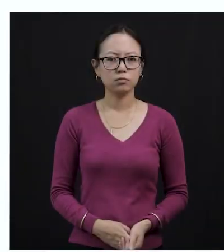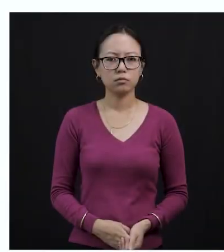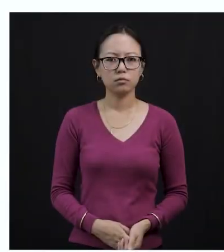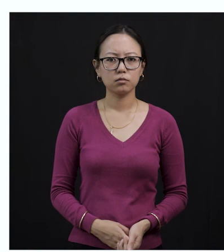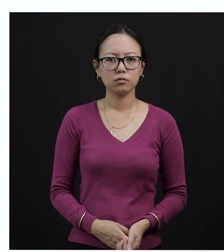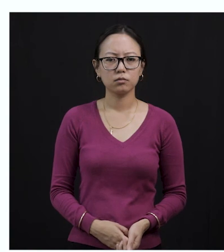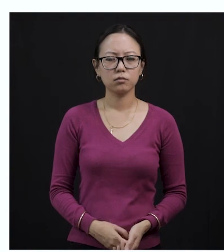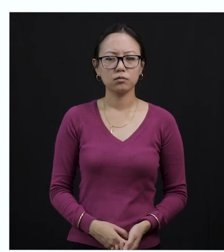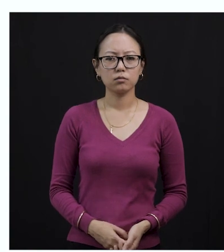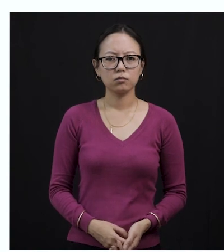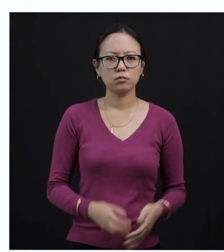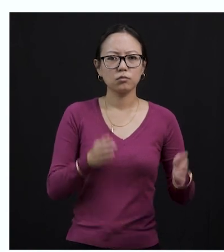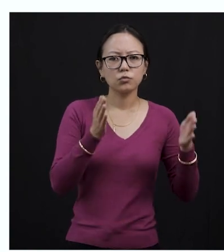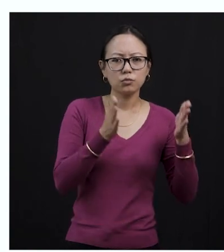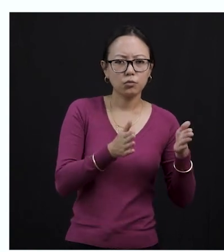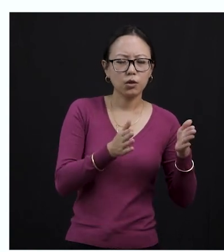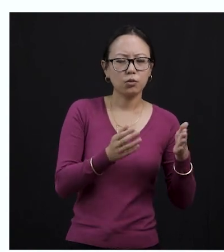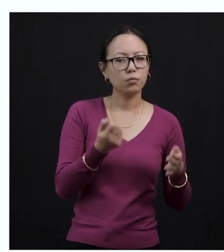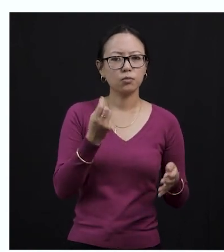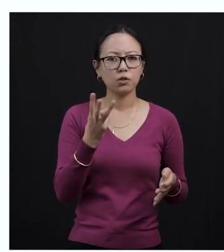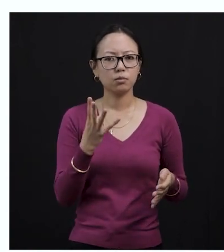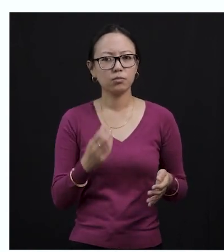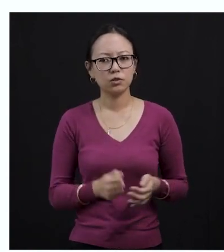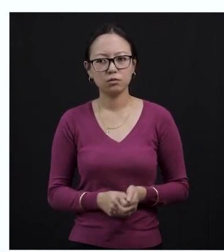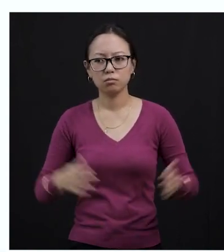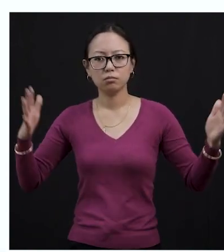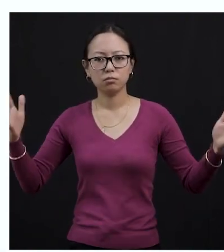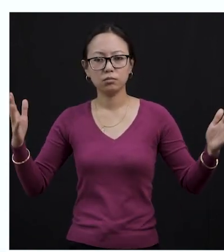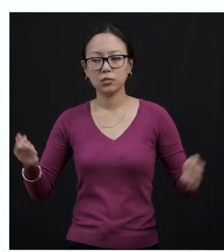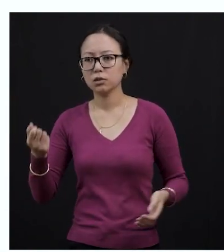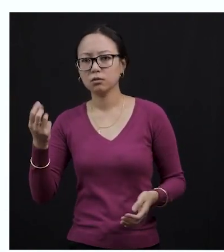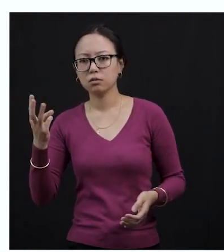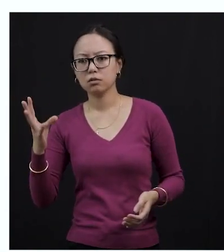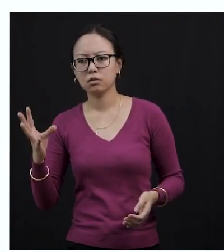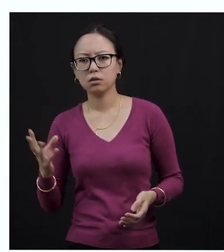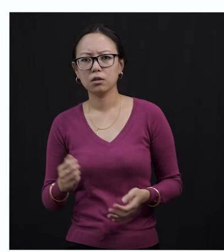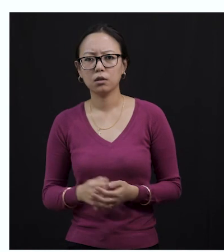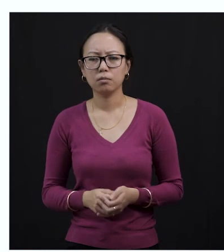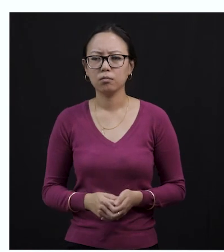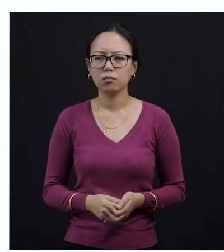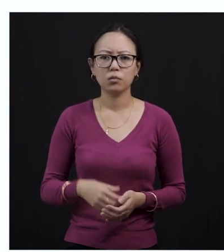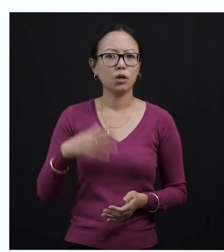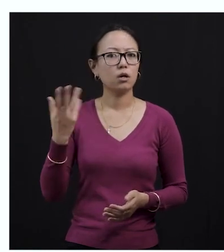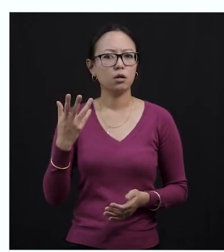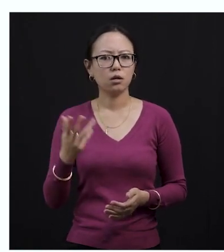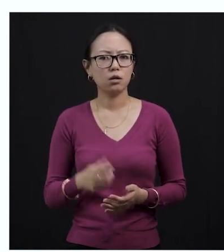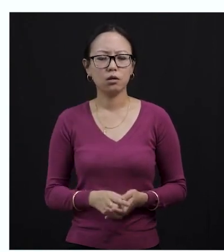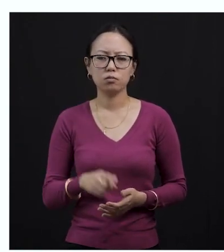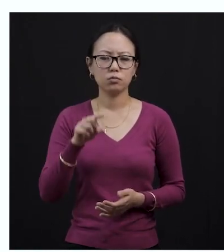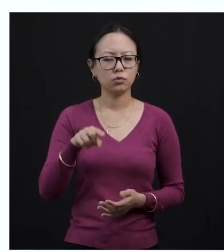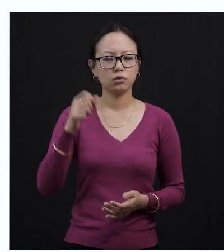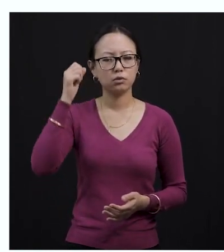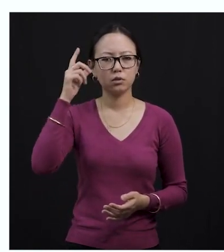This smaller and bigger number we will be using to identify the numbers before and the